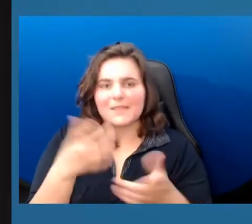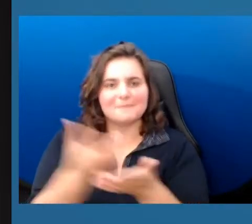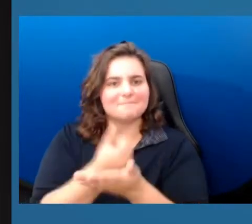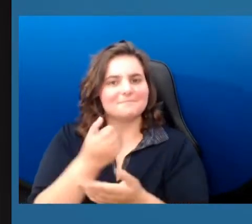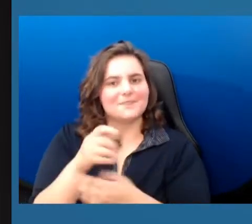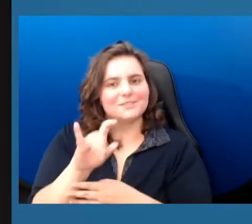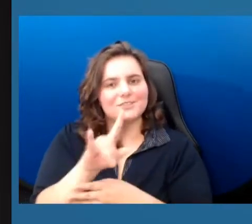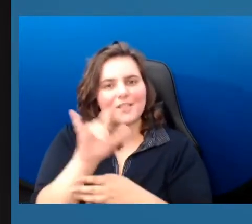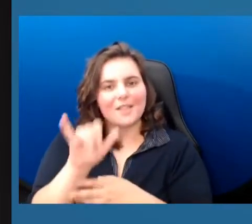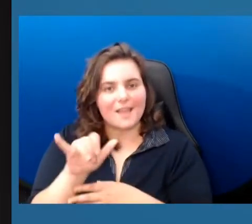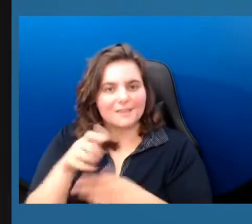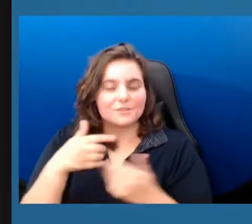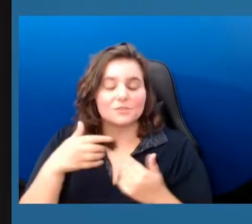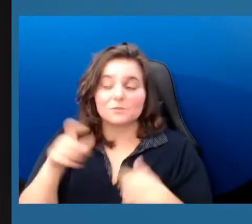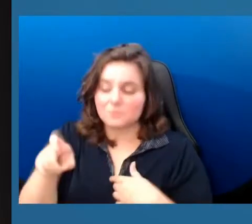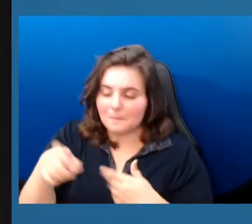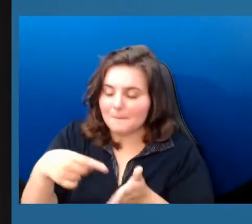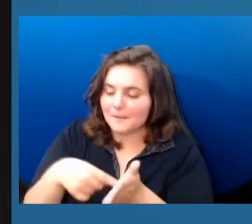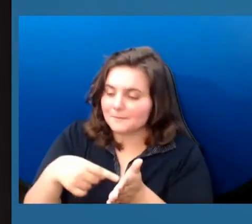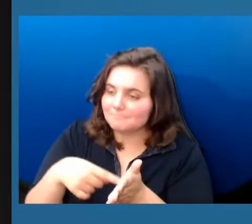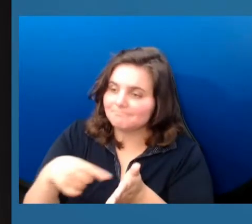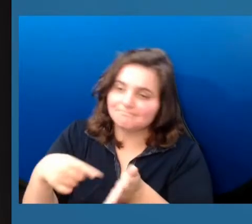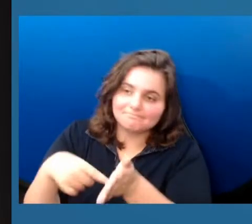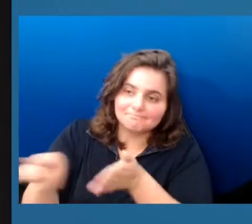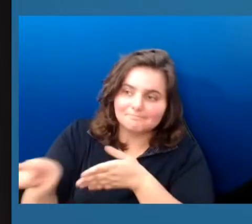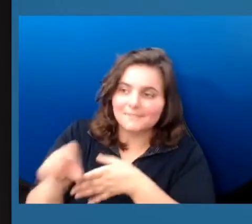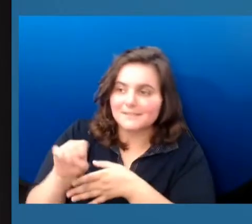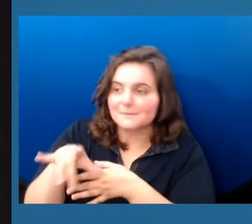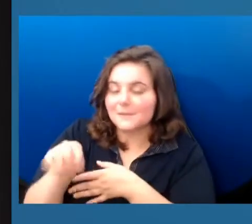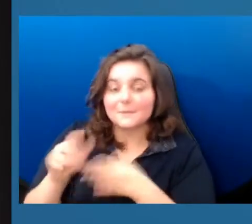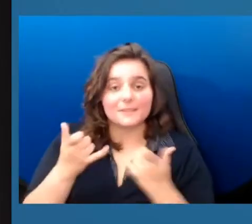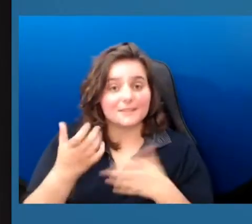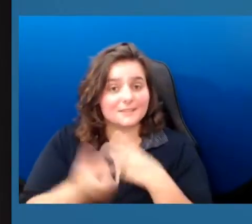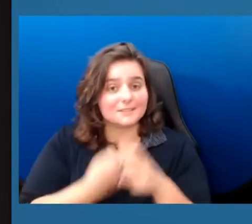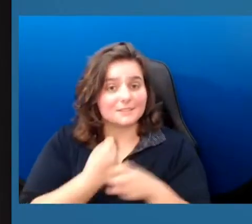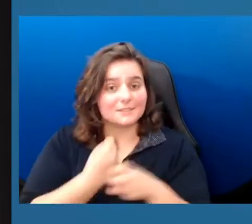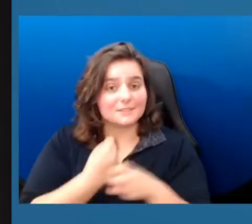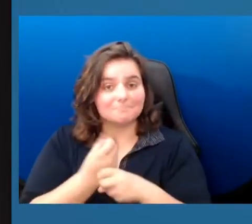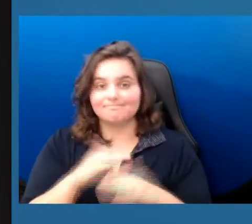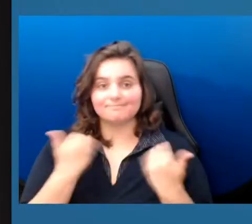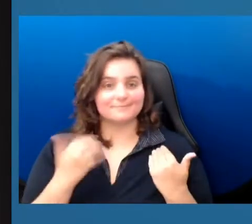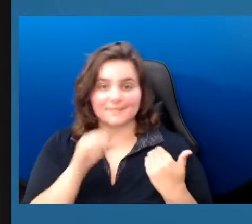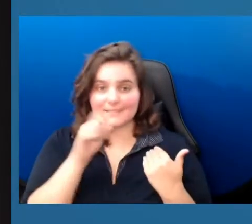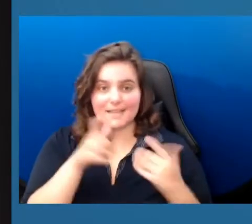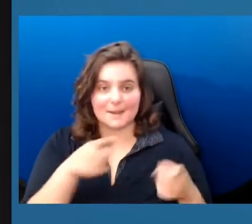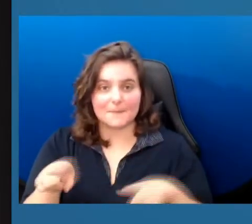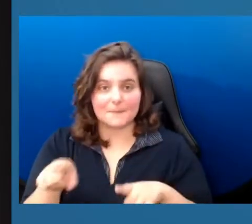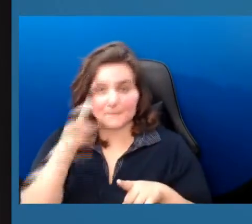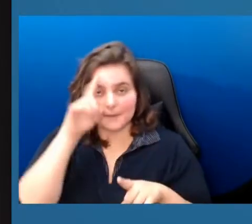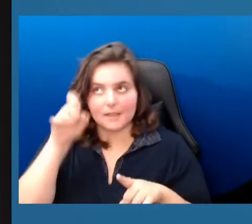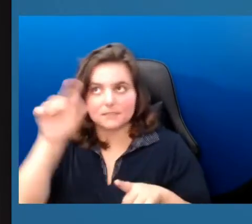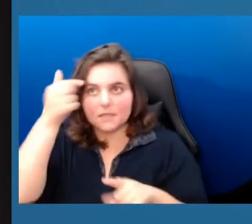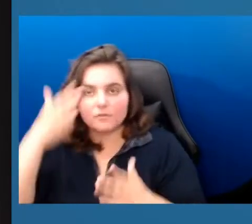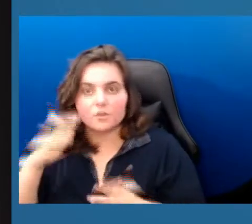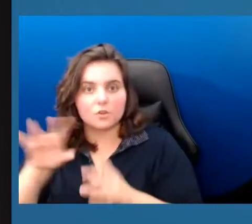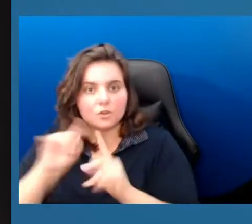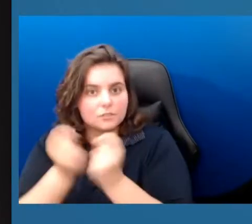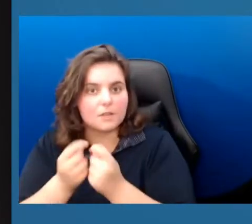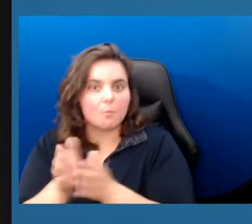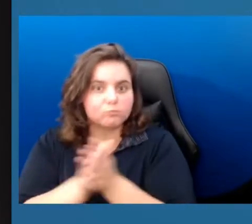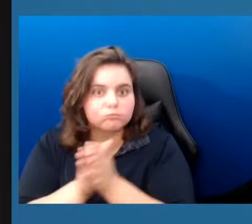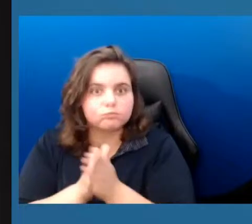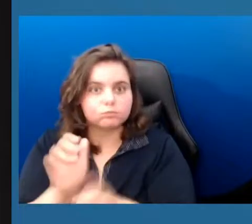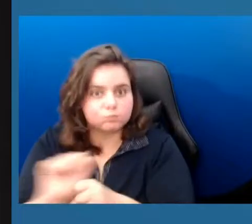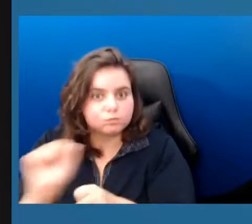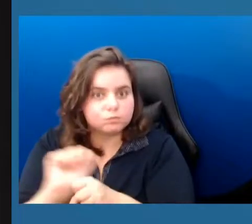due in September. You will not get that. And that is because of the hard work of the governor, her team, and so many